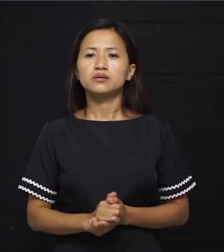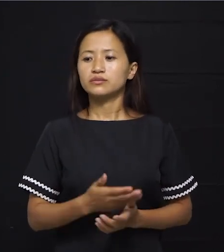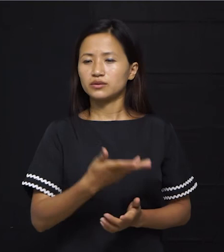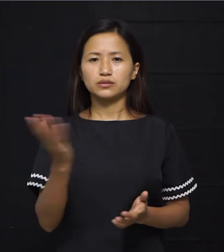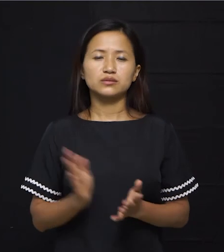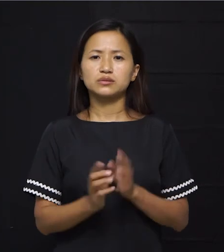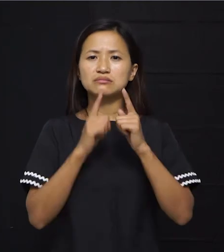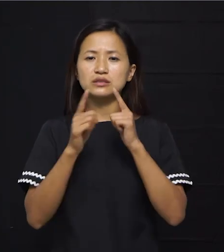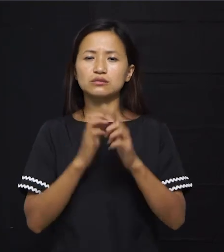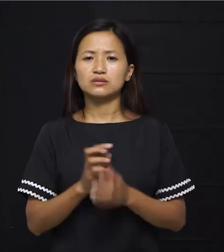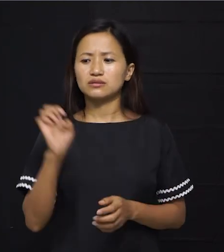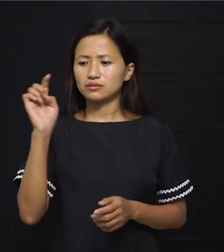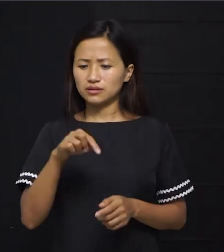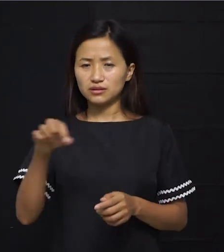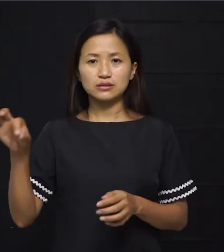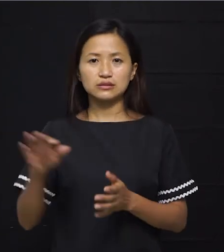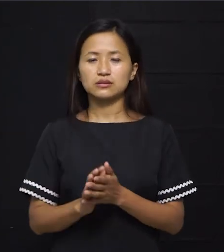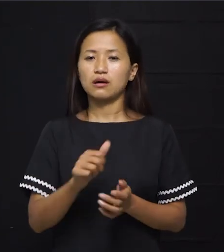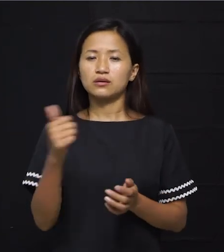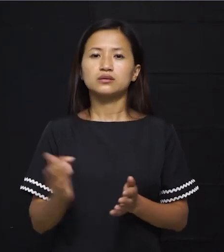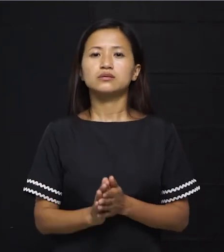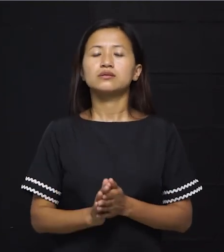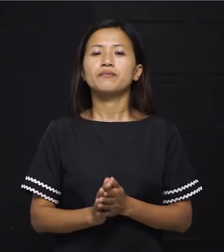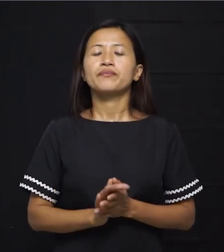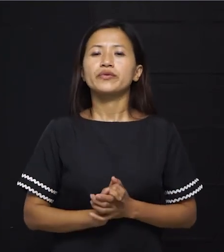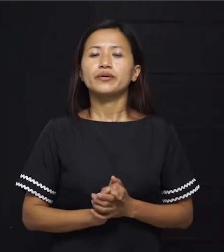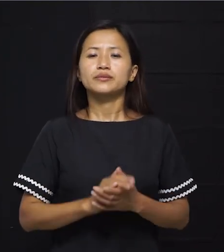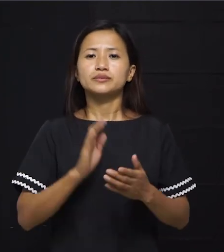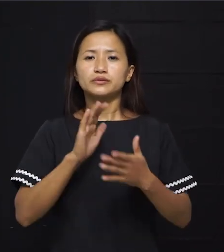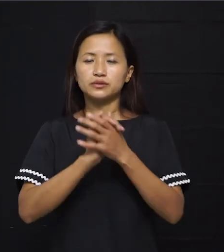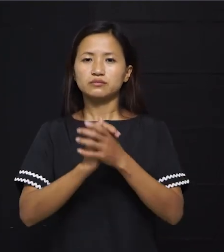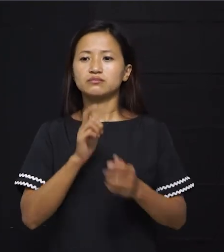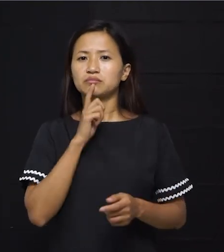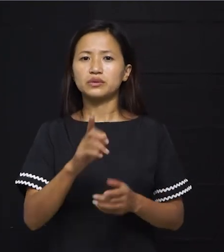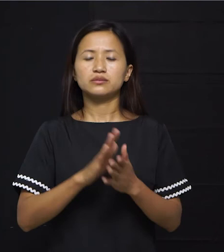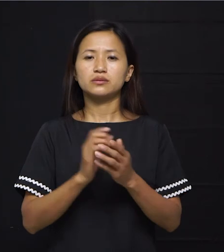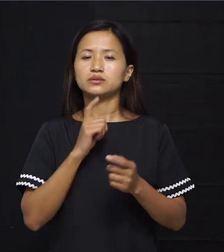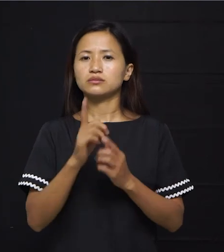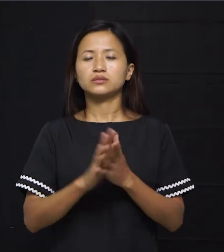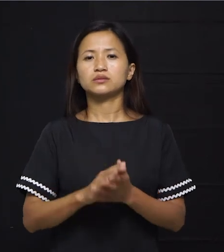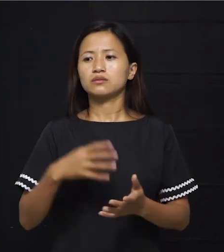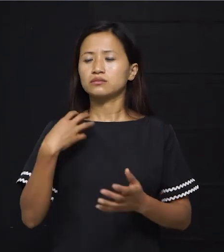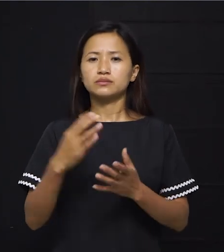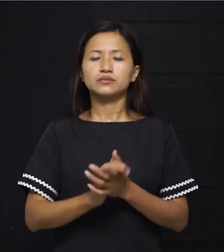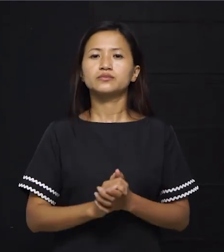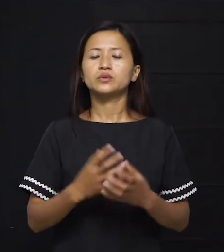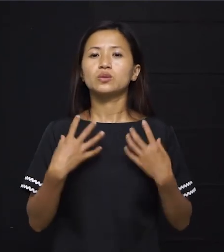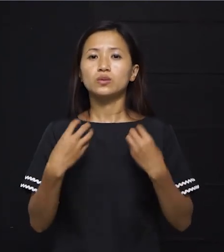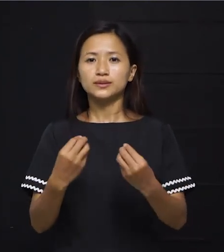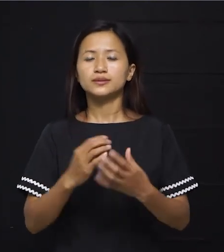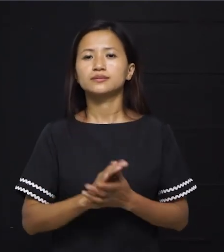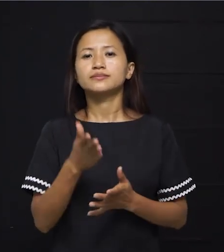they did not talk to each other, but this friend did not pronounce the judgment against him, though he wanted. And so this is